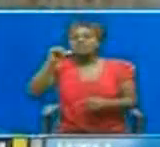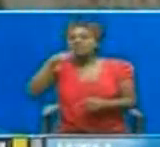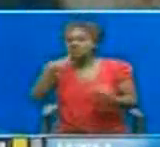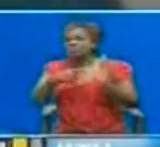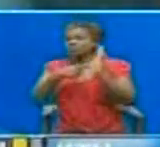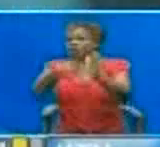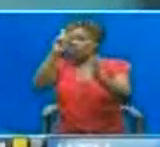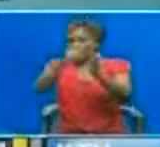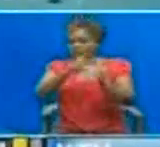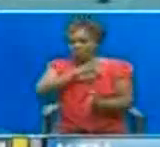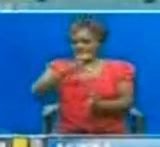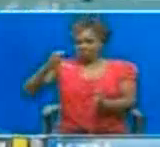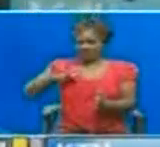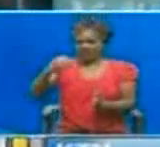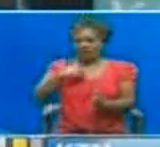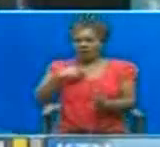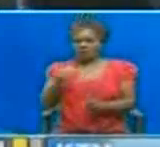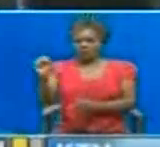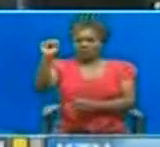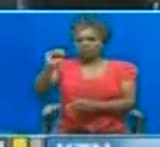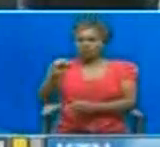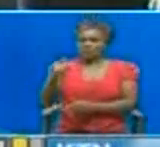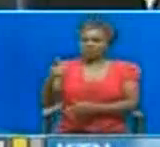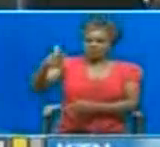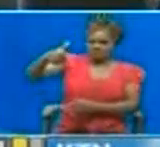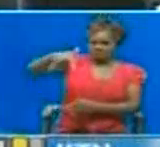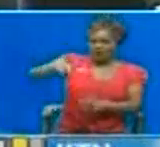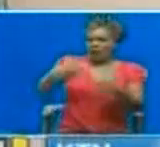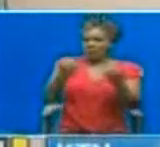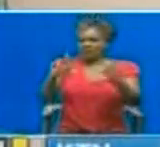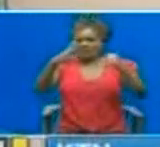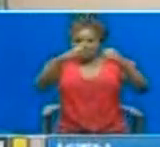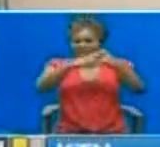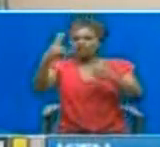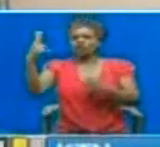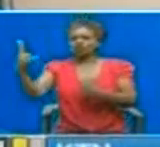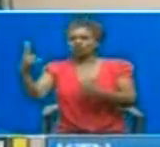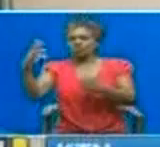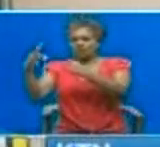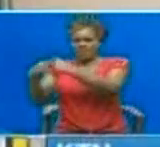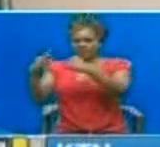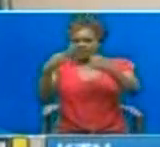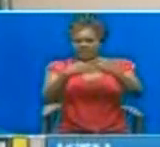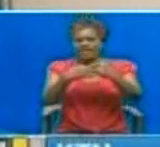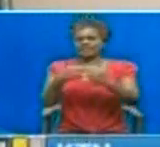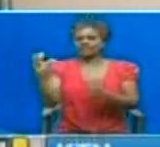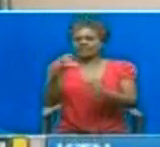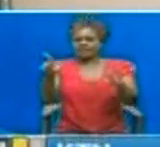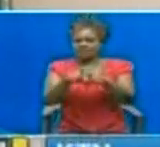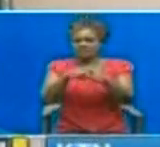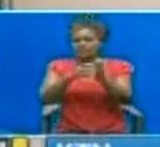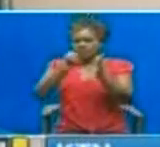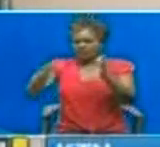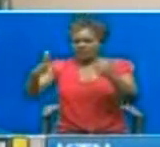by the commission now sees a litre of super petrol in Nairobi retailing at 92 shillings and 88 cents after shedding off